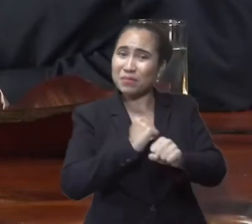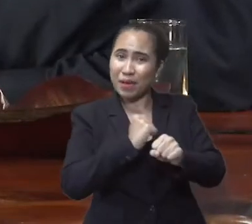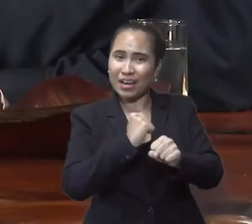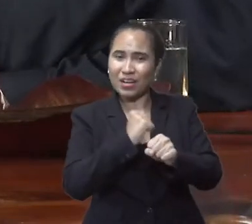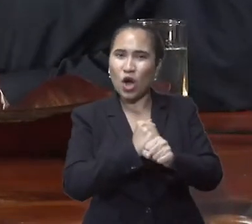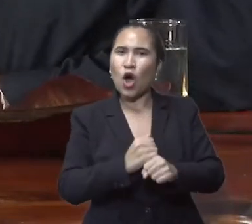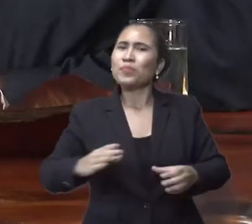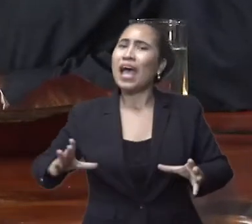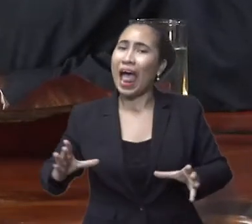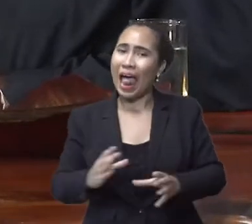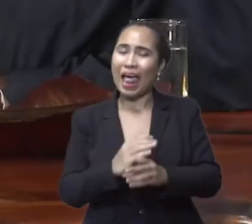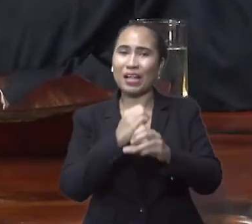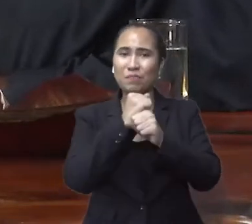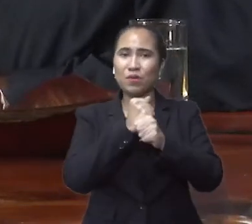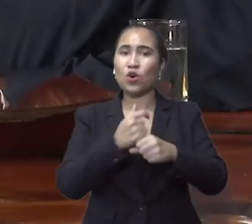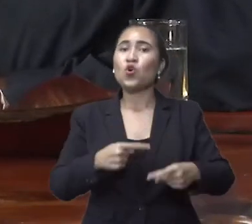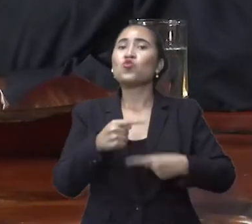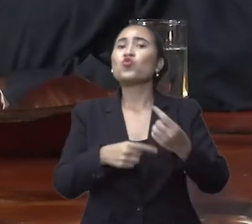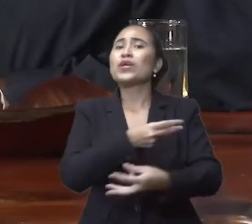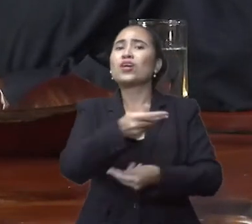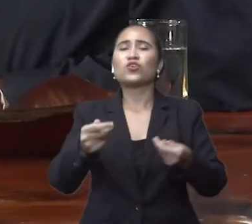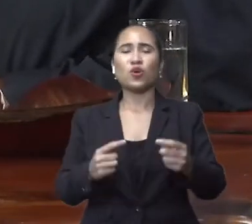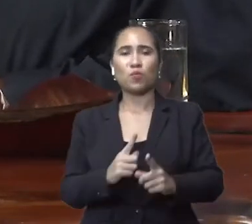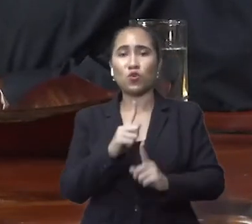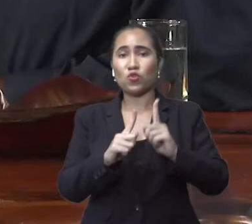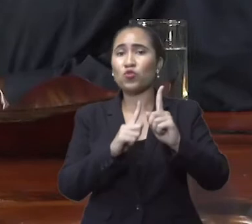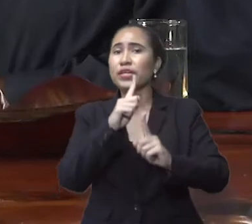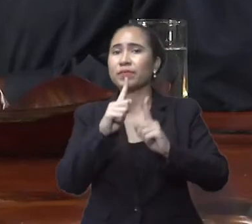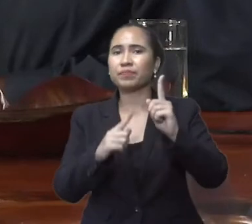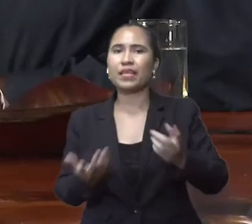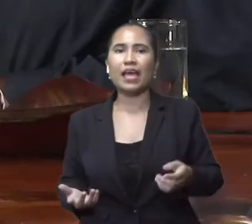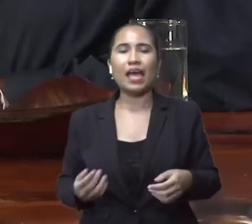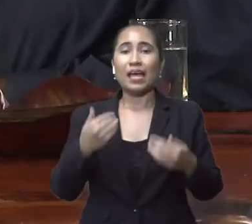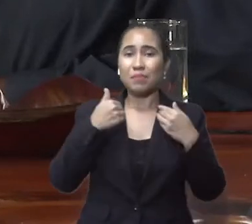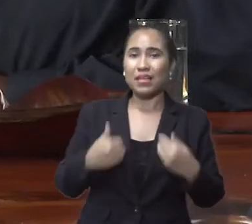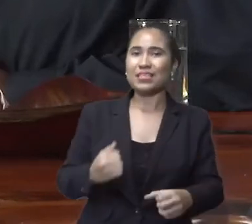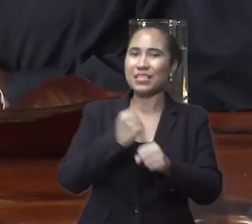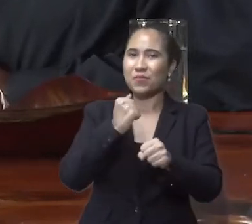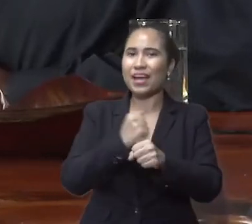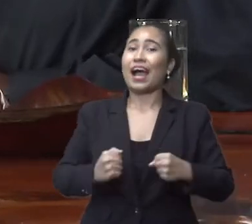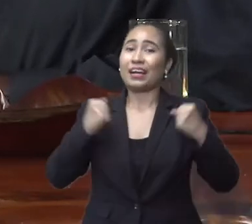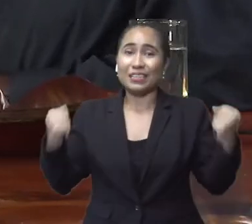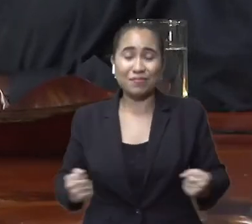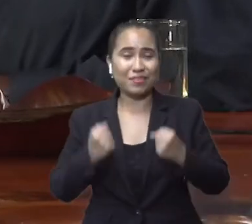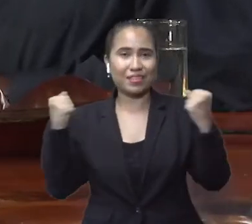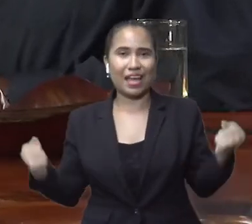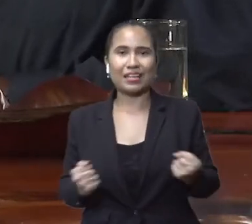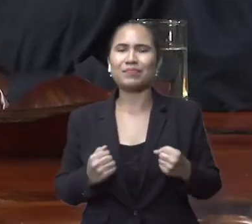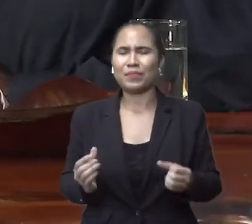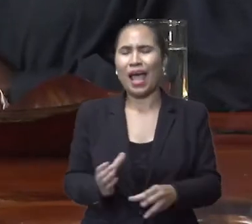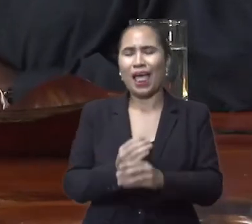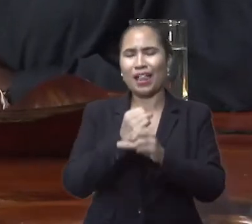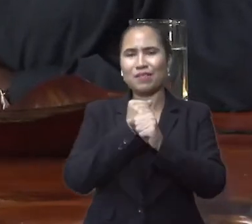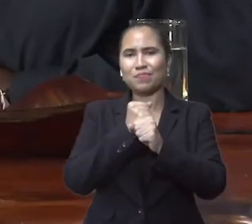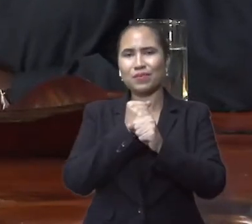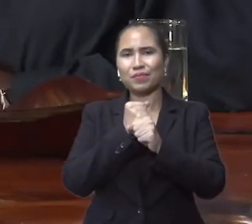facilitate economic growth. So hopefully when we have people working, where people in livelihoods generating activities, this can also impact on